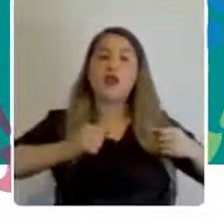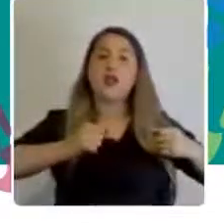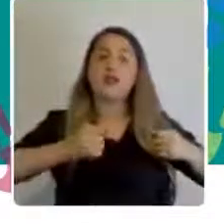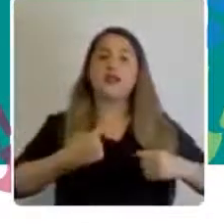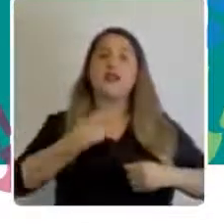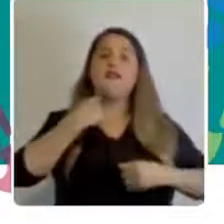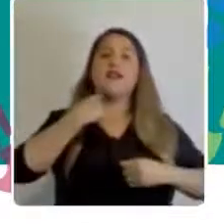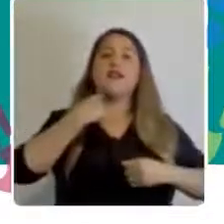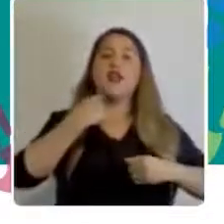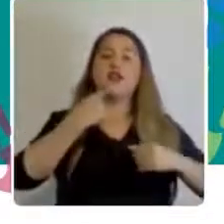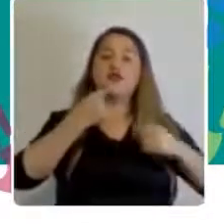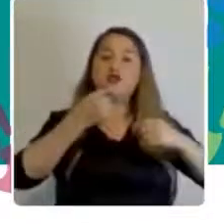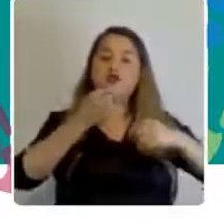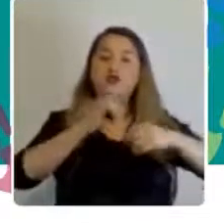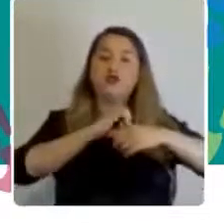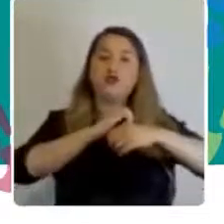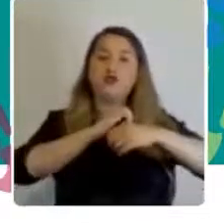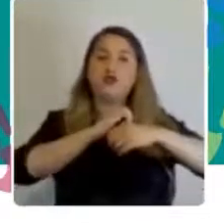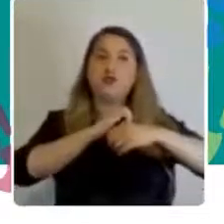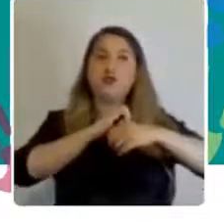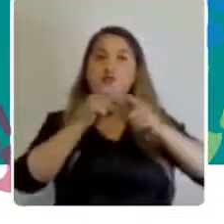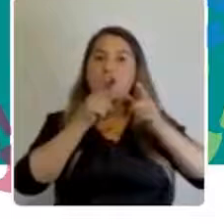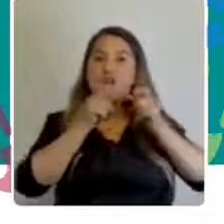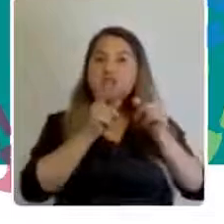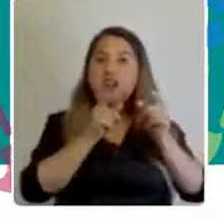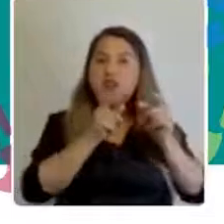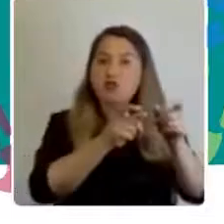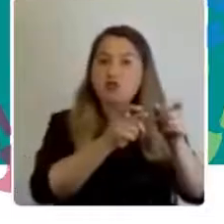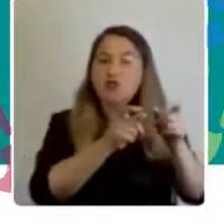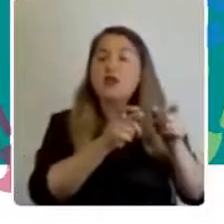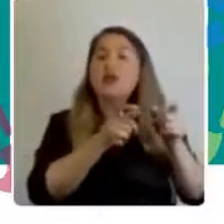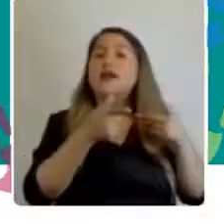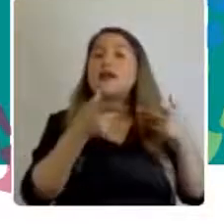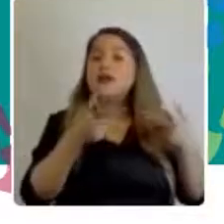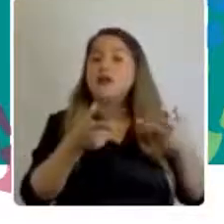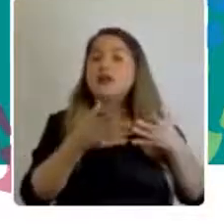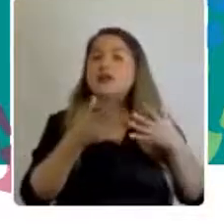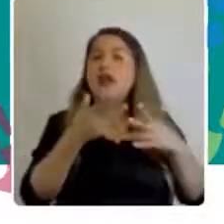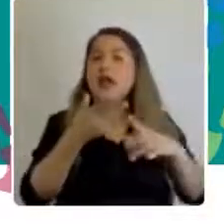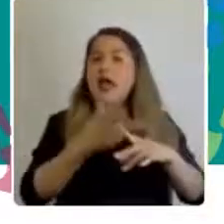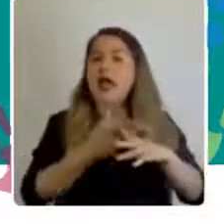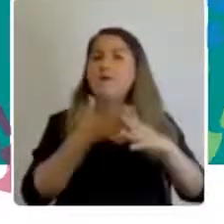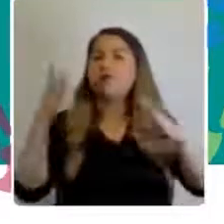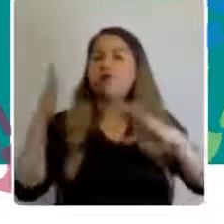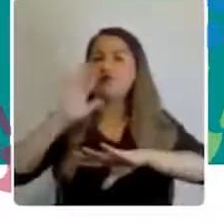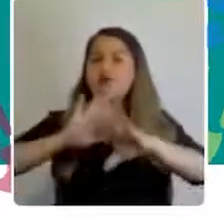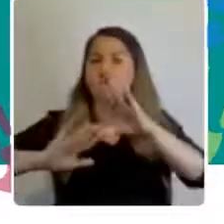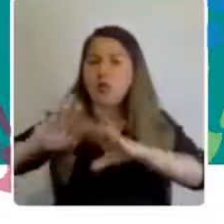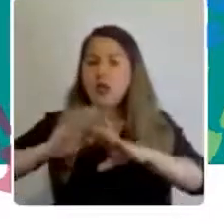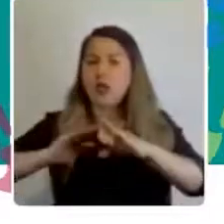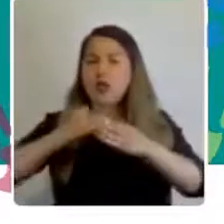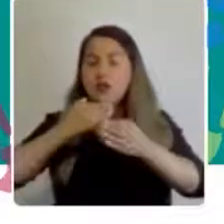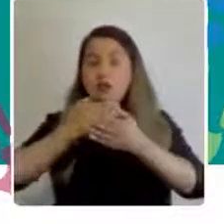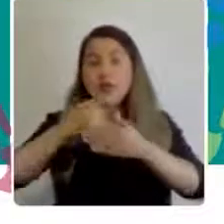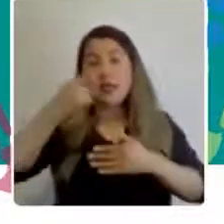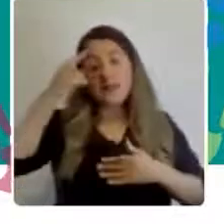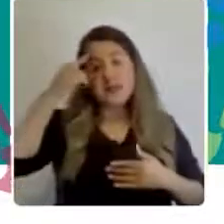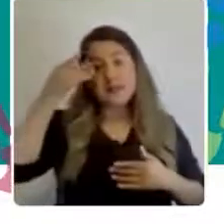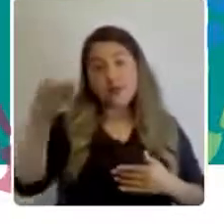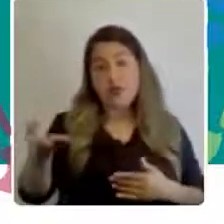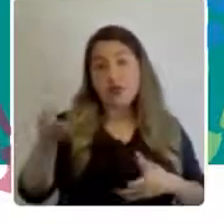But with that in mind, I think there's a tremendous amount of pent